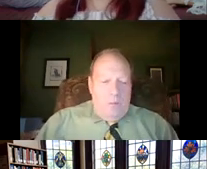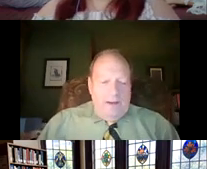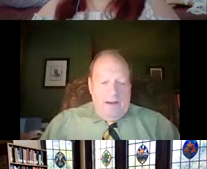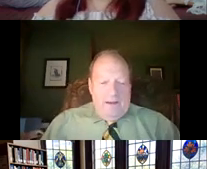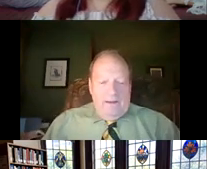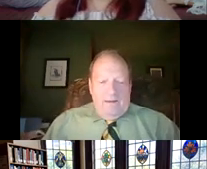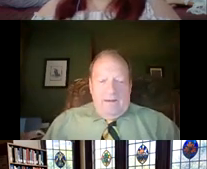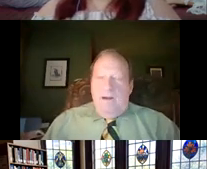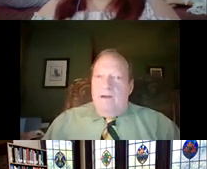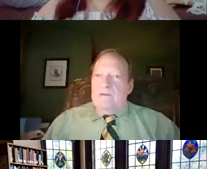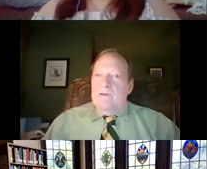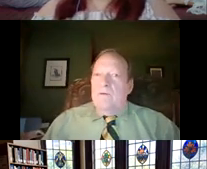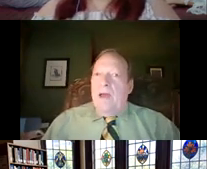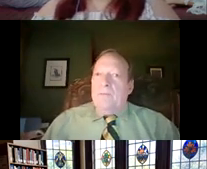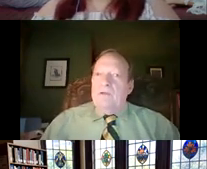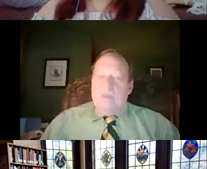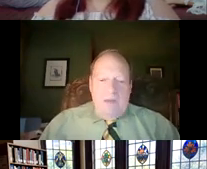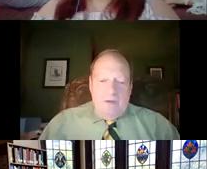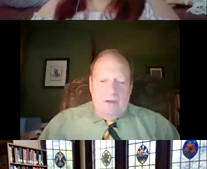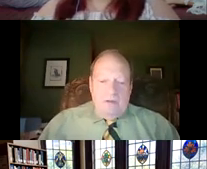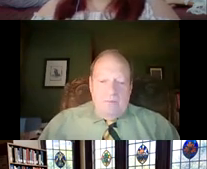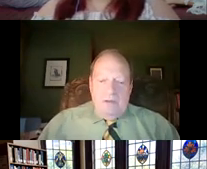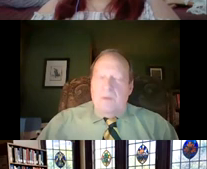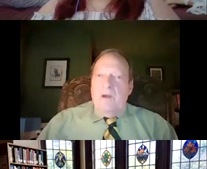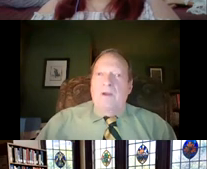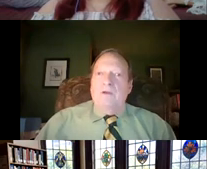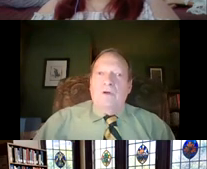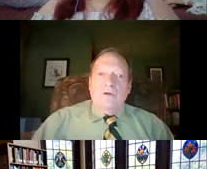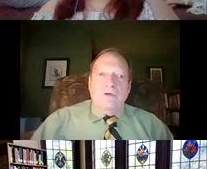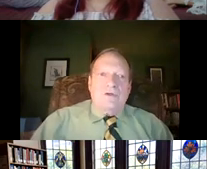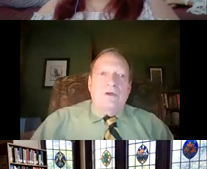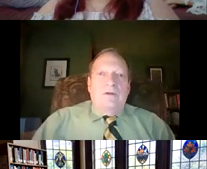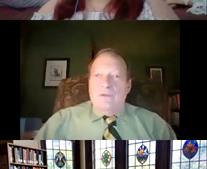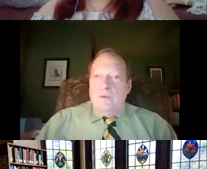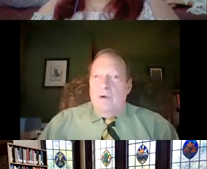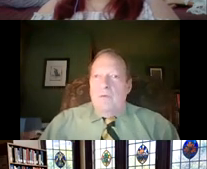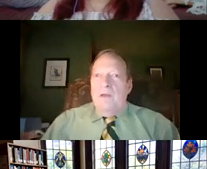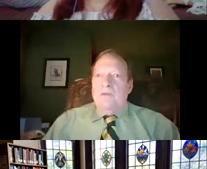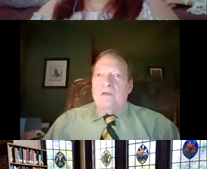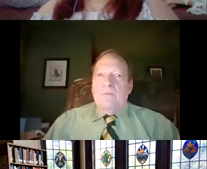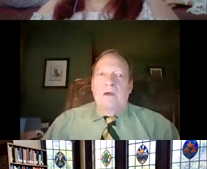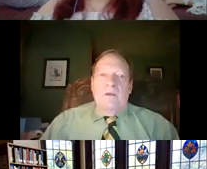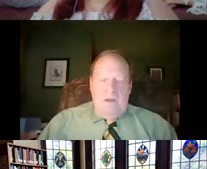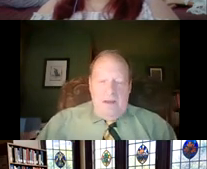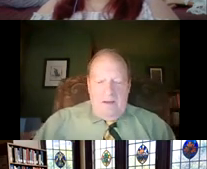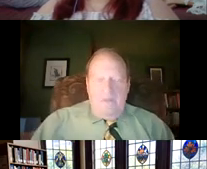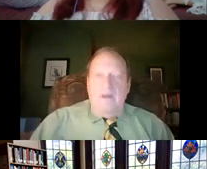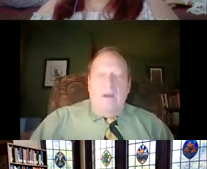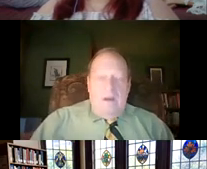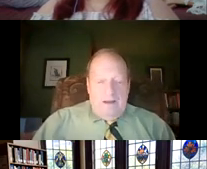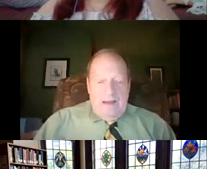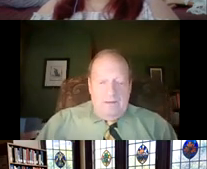Great Awakening. So there were Baptist, Methodist, Presbyterian churches, soon there'd be Episcopalian